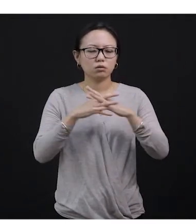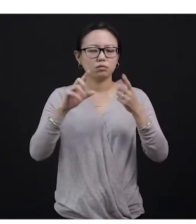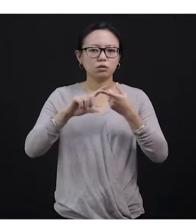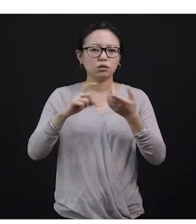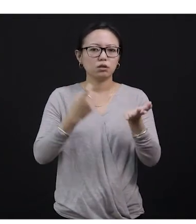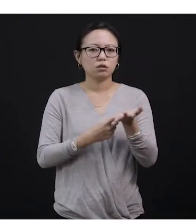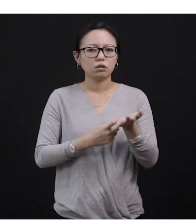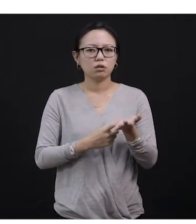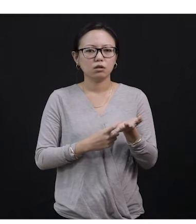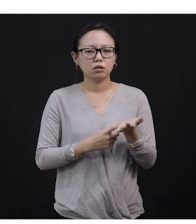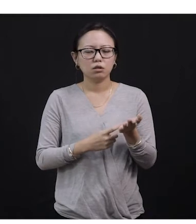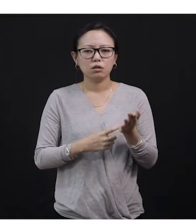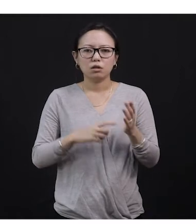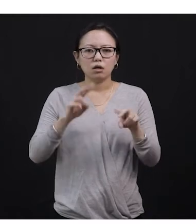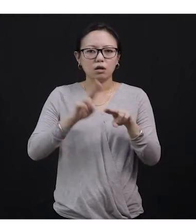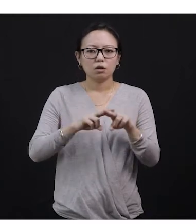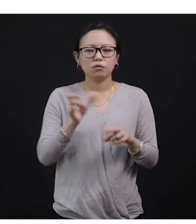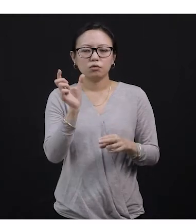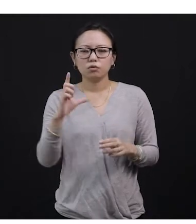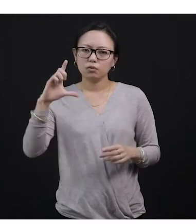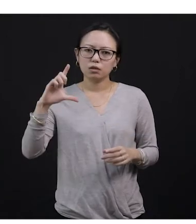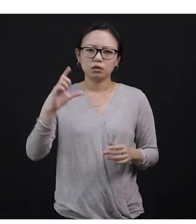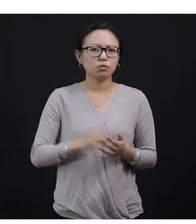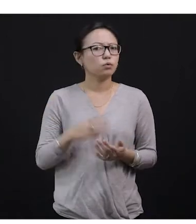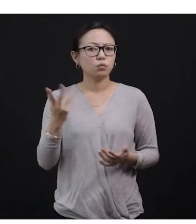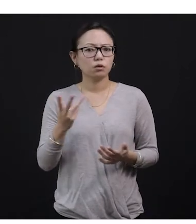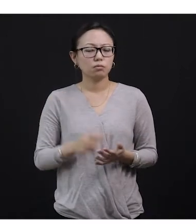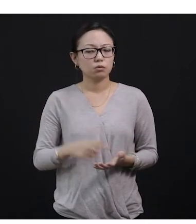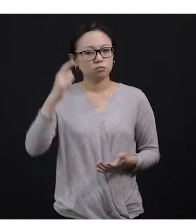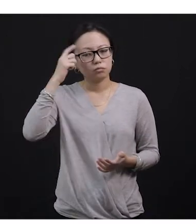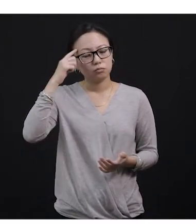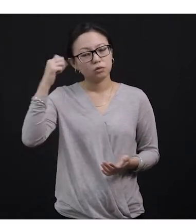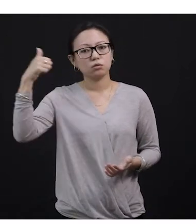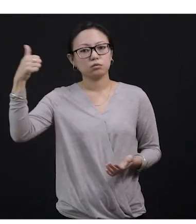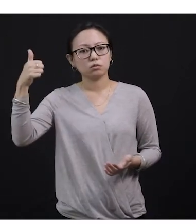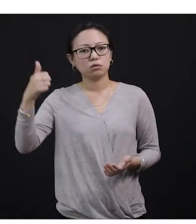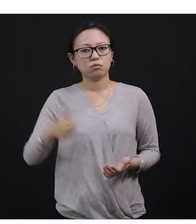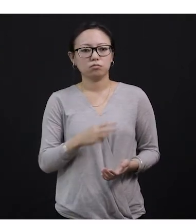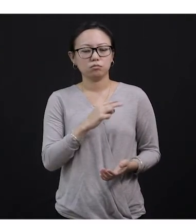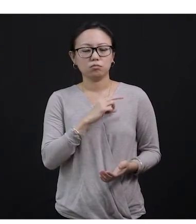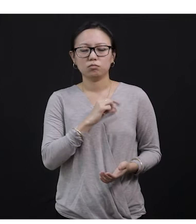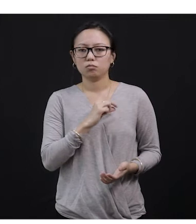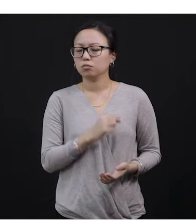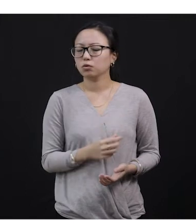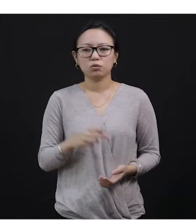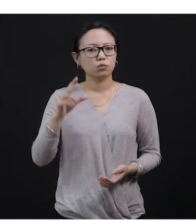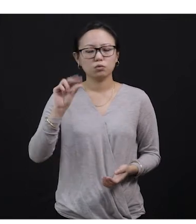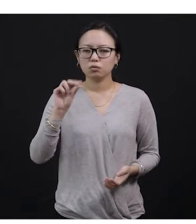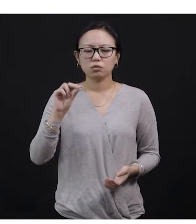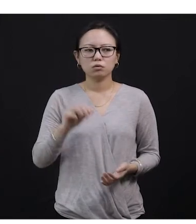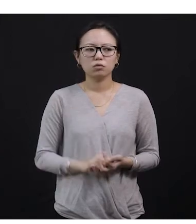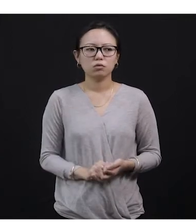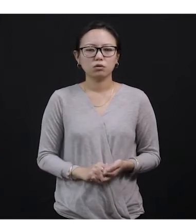very intelligent, also he can protect the entire clan or he can protect the entire kingdom, right?